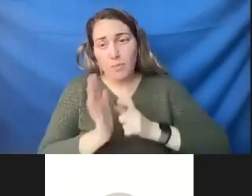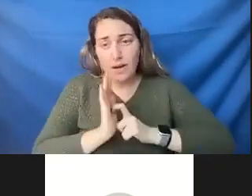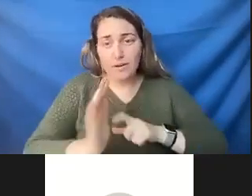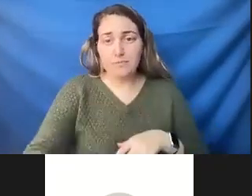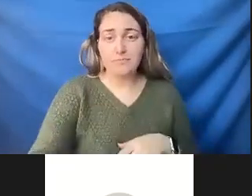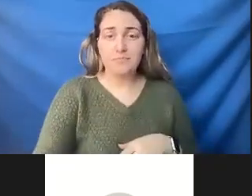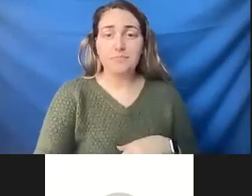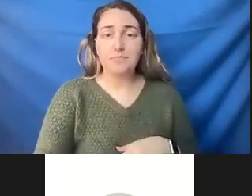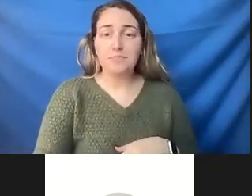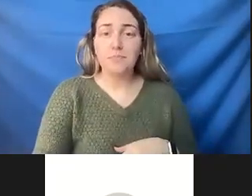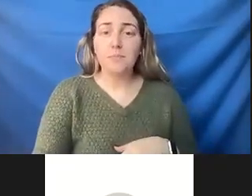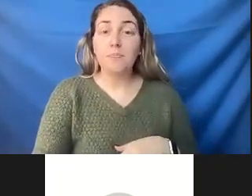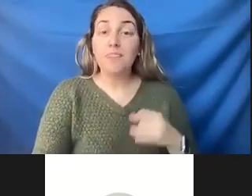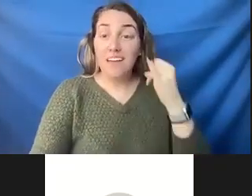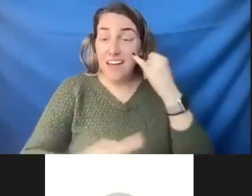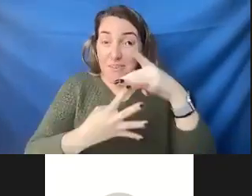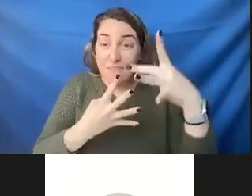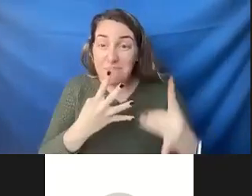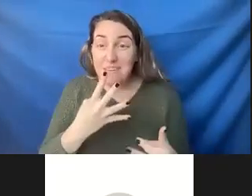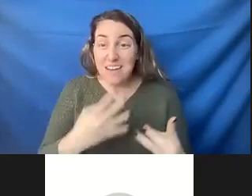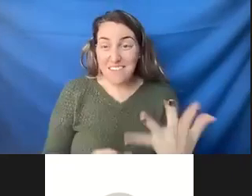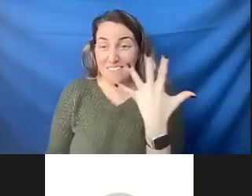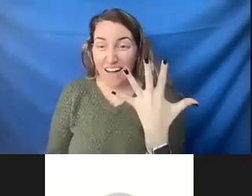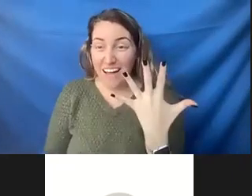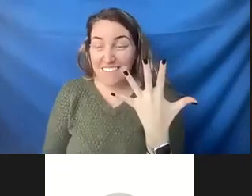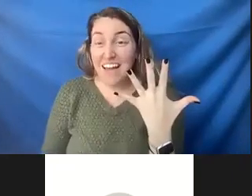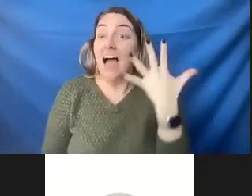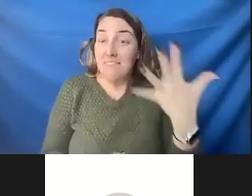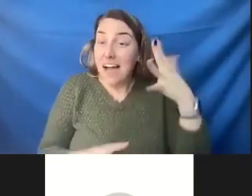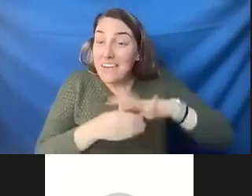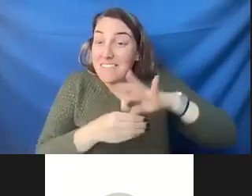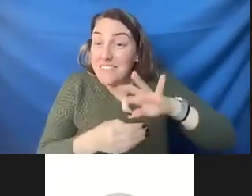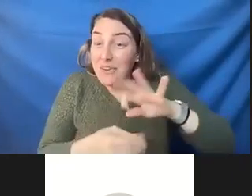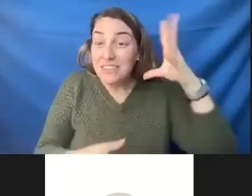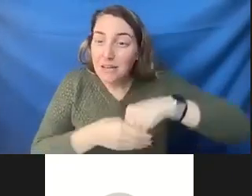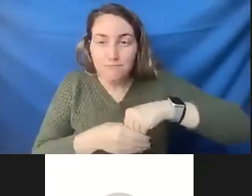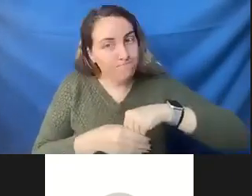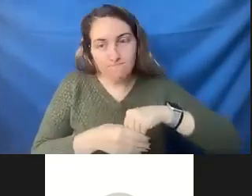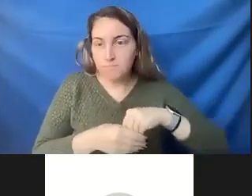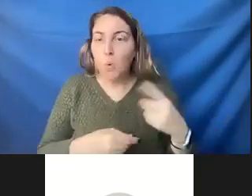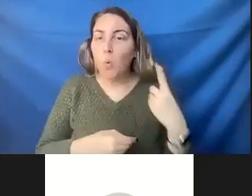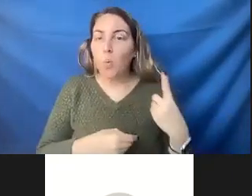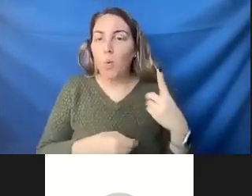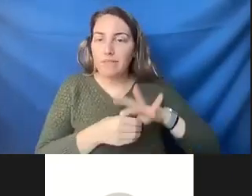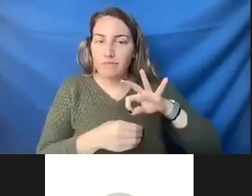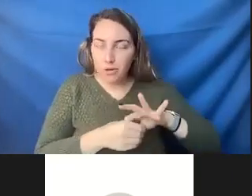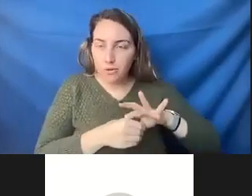5 votes do not get counted. You always only have 1 active vote at a time. And we saw that in the example